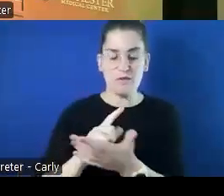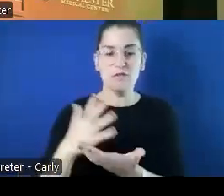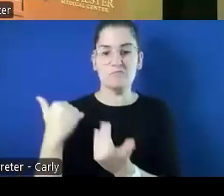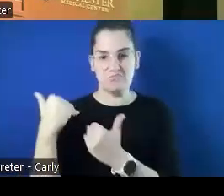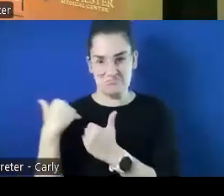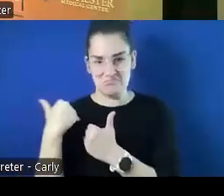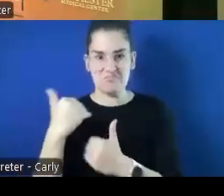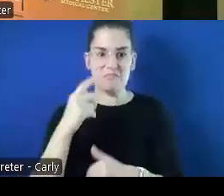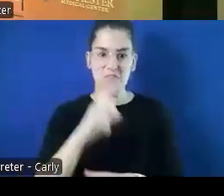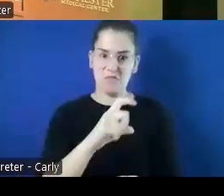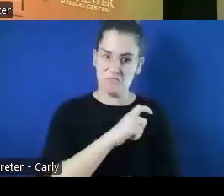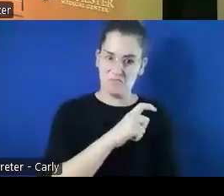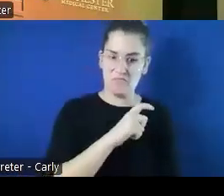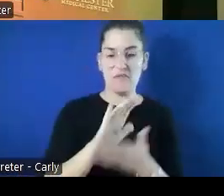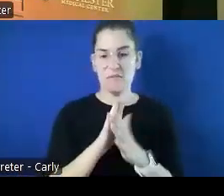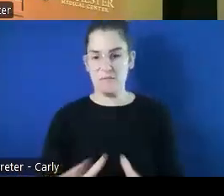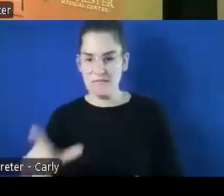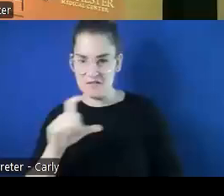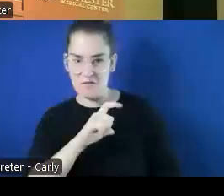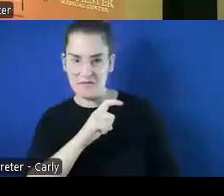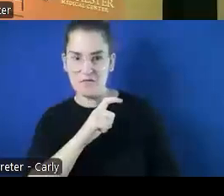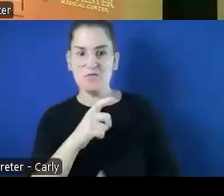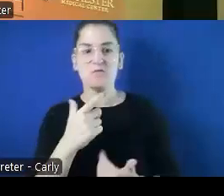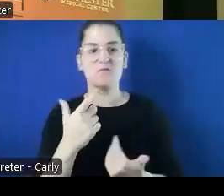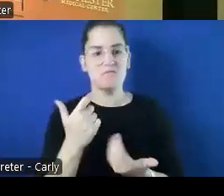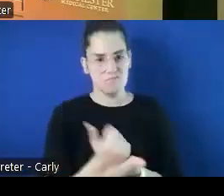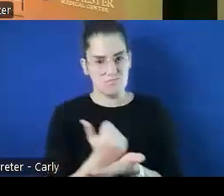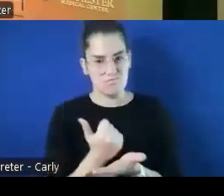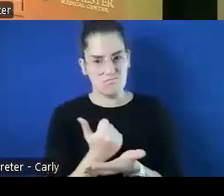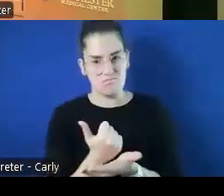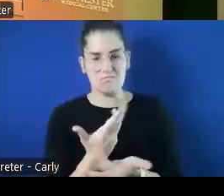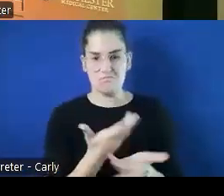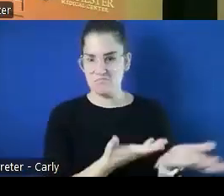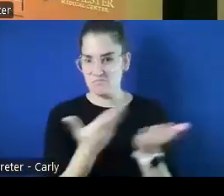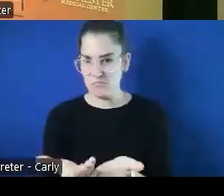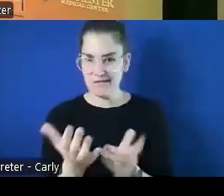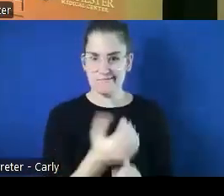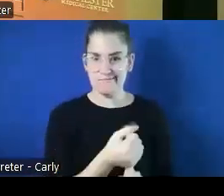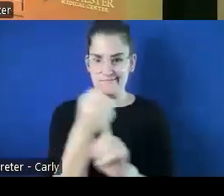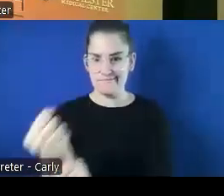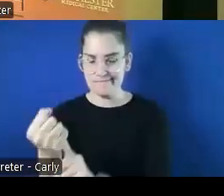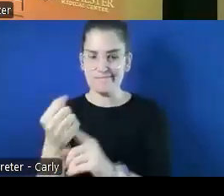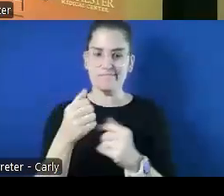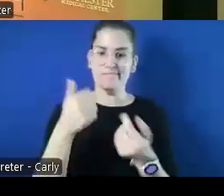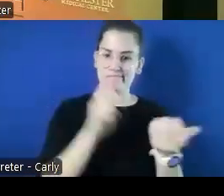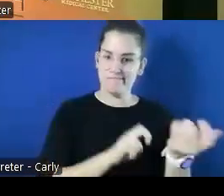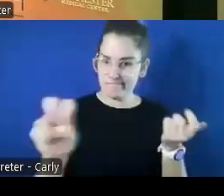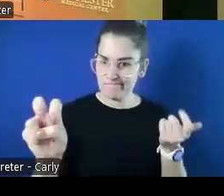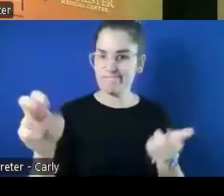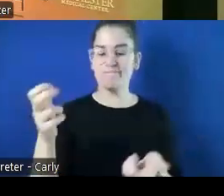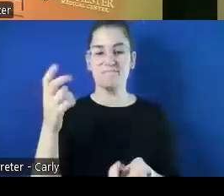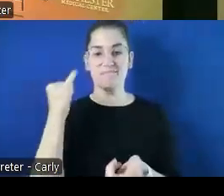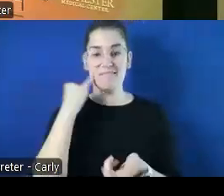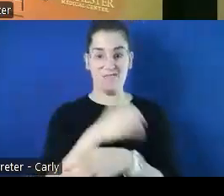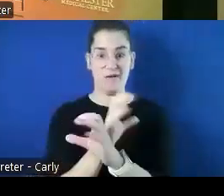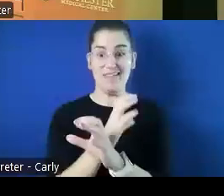police officers and peace officers to assist in taking into custody and transporting people in crisis, even if